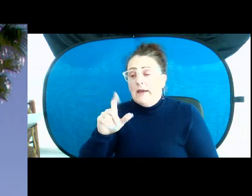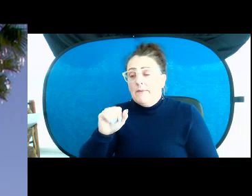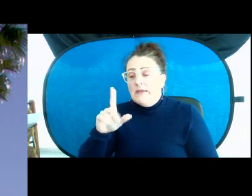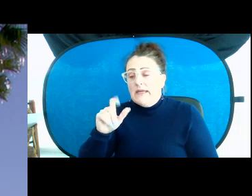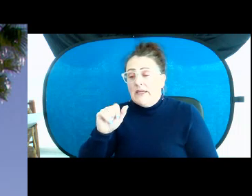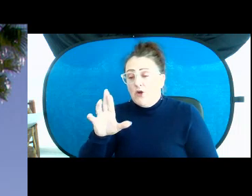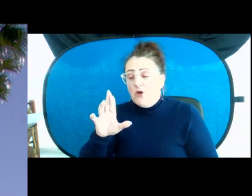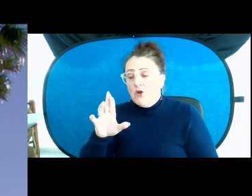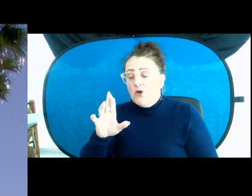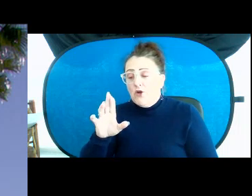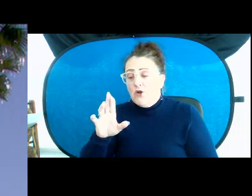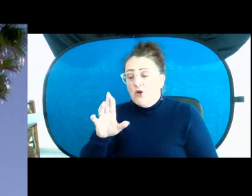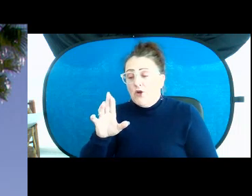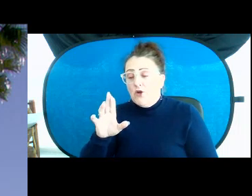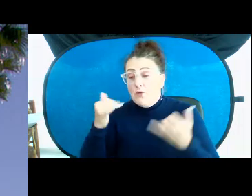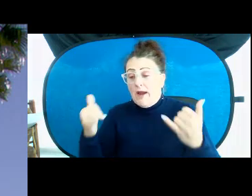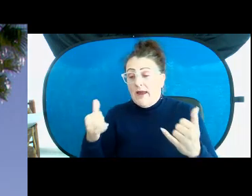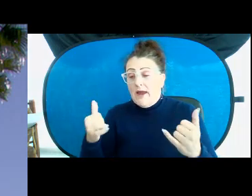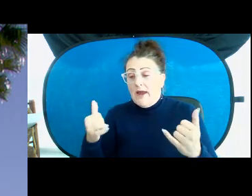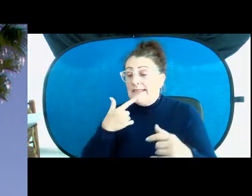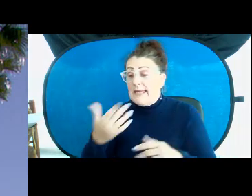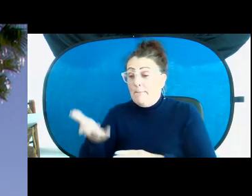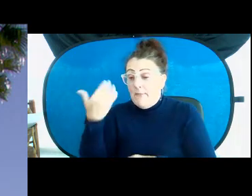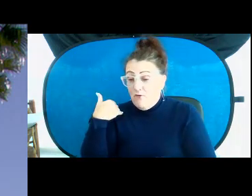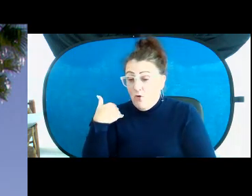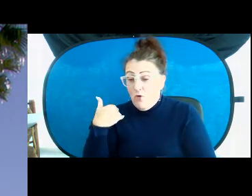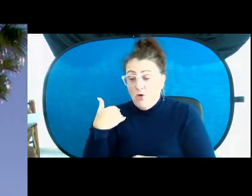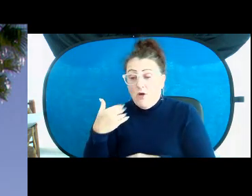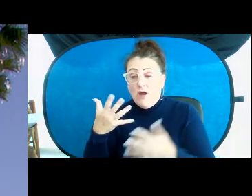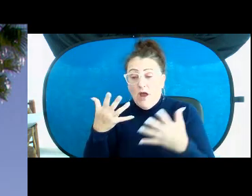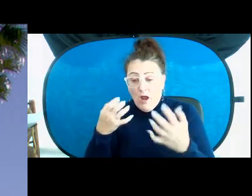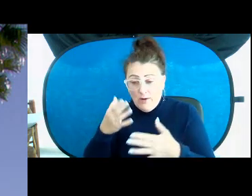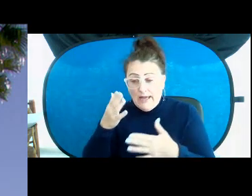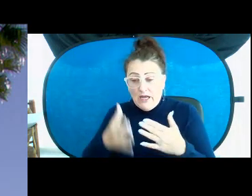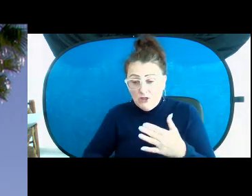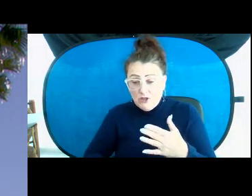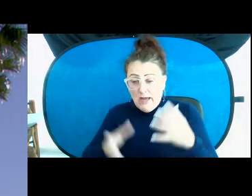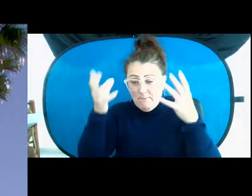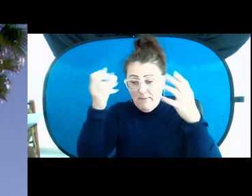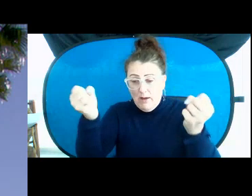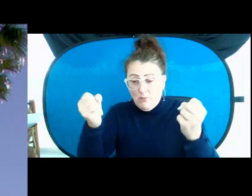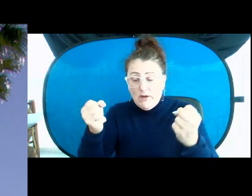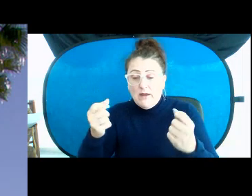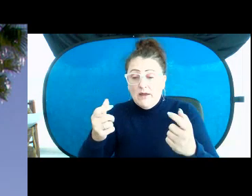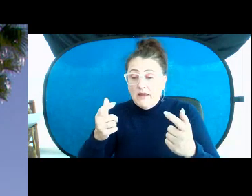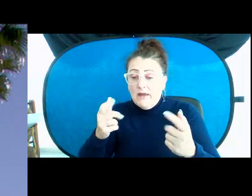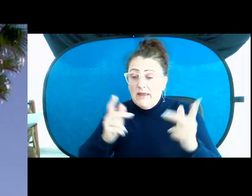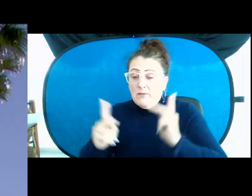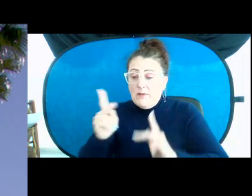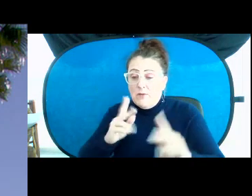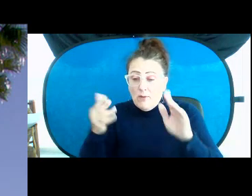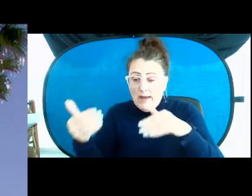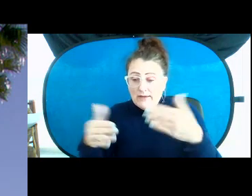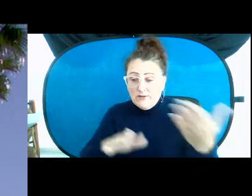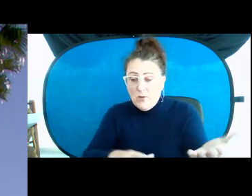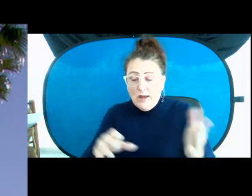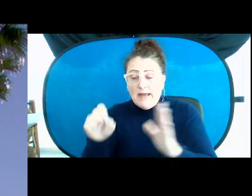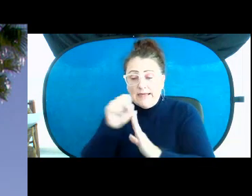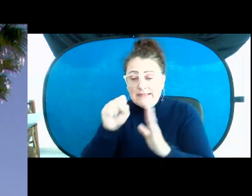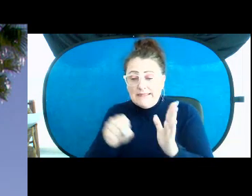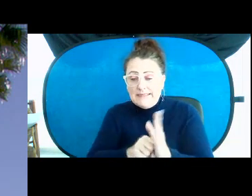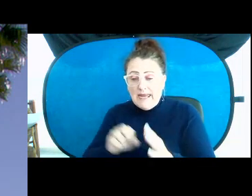And as we said before, today we'd like to adjourn in memory of those lives that were lost on State Route 41